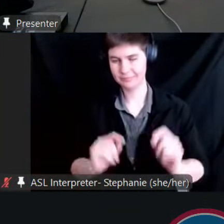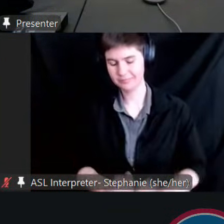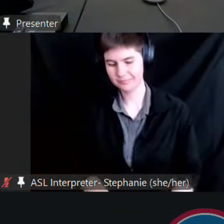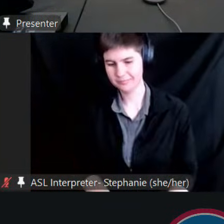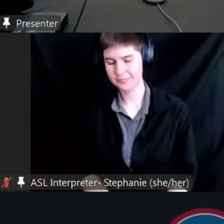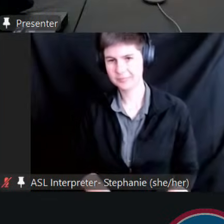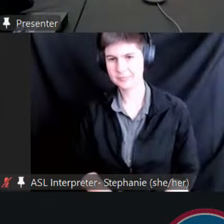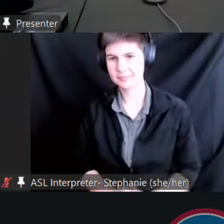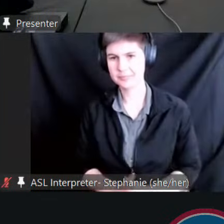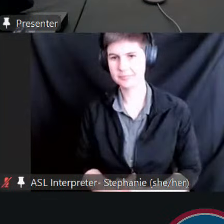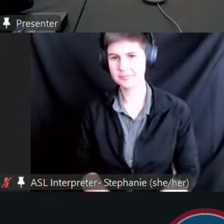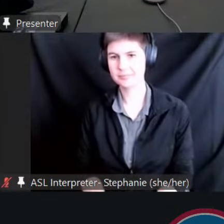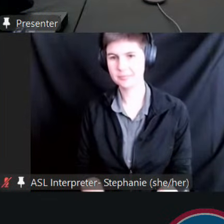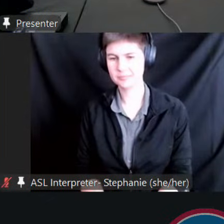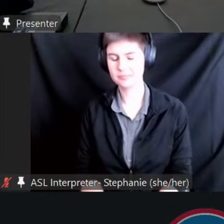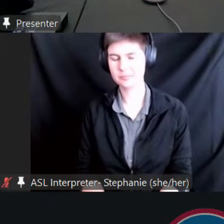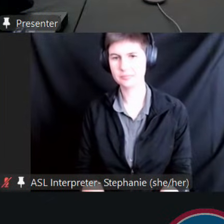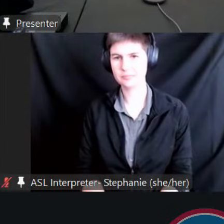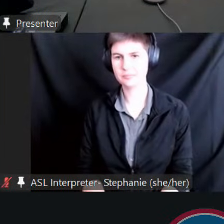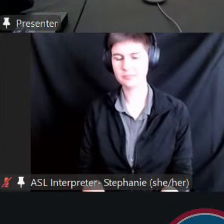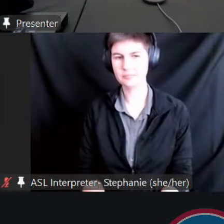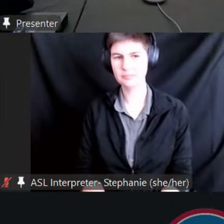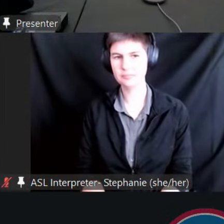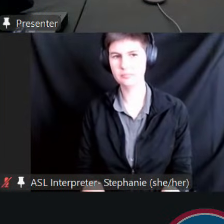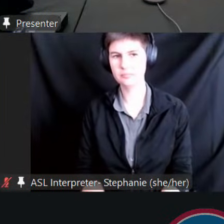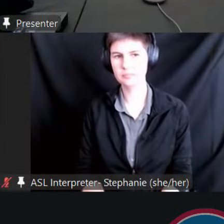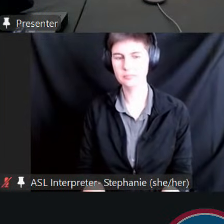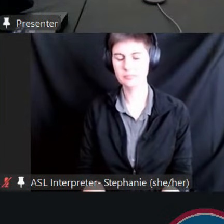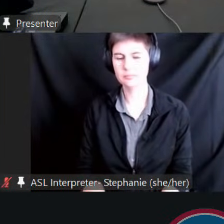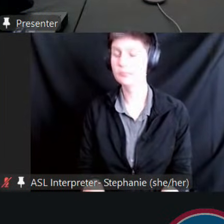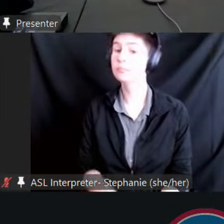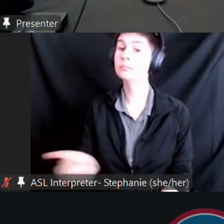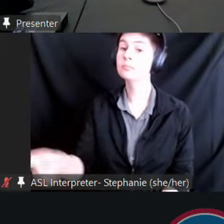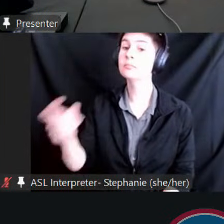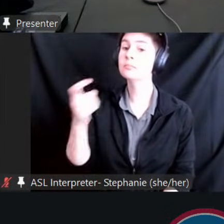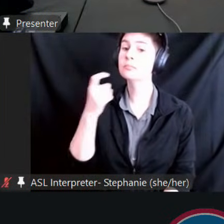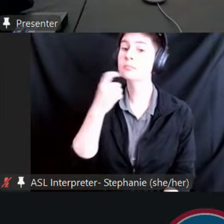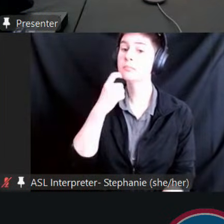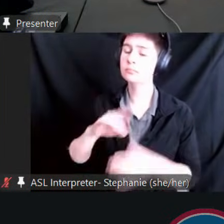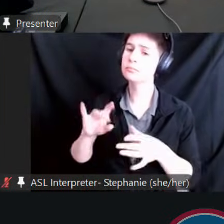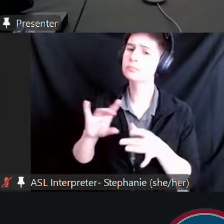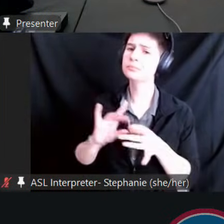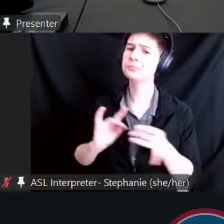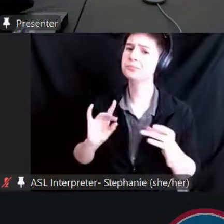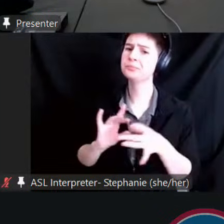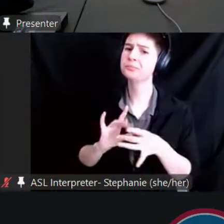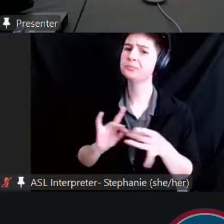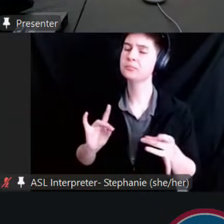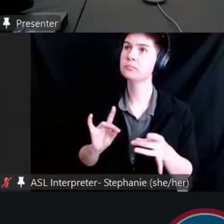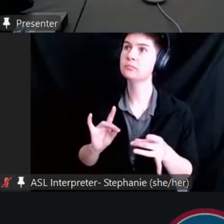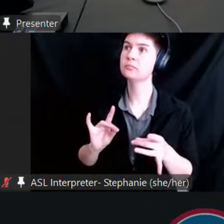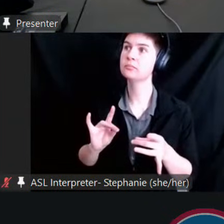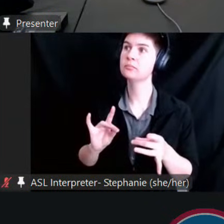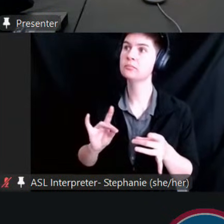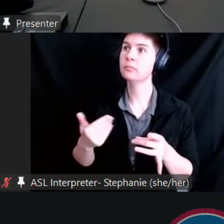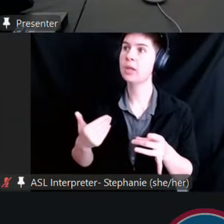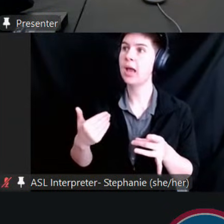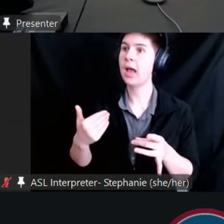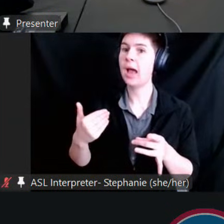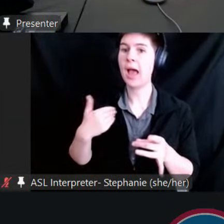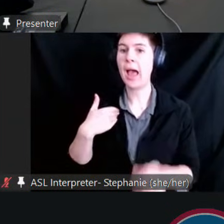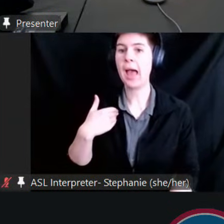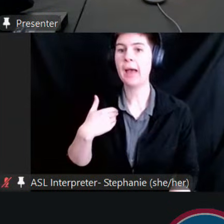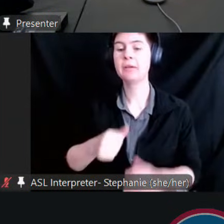Yeah. Yes. You were speaking of potentially having centering islands in some